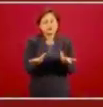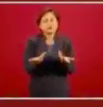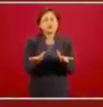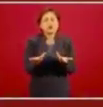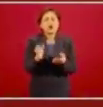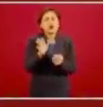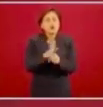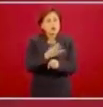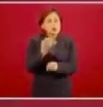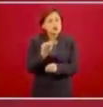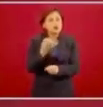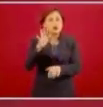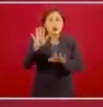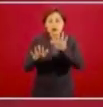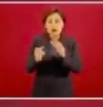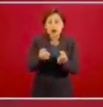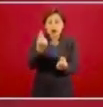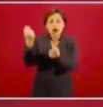patients.